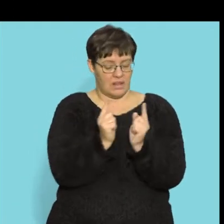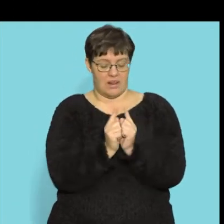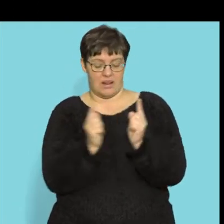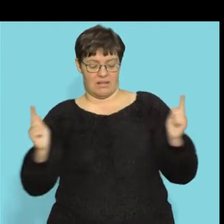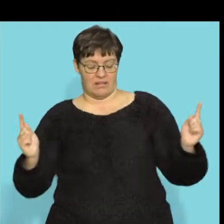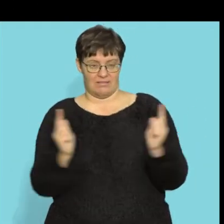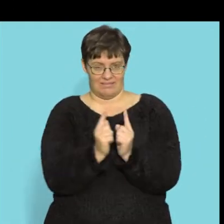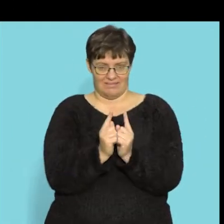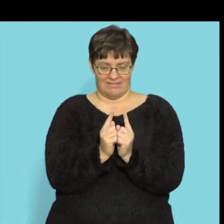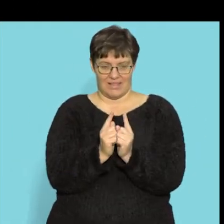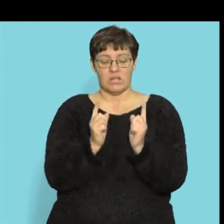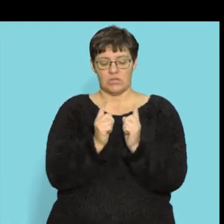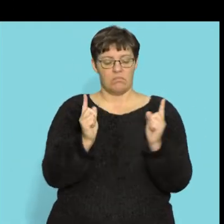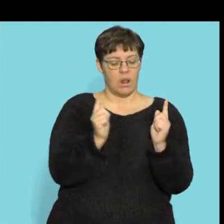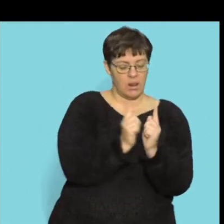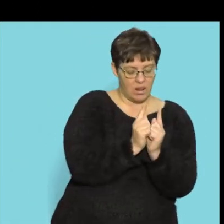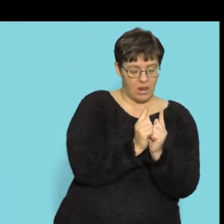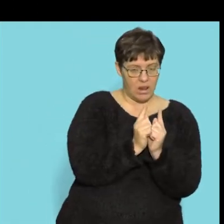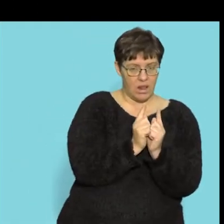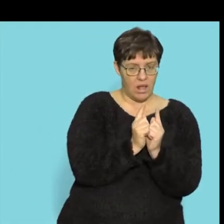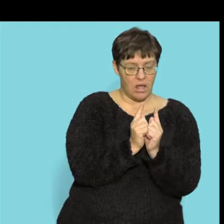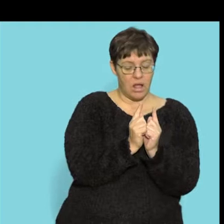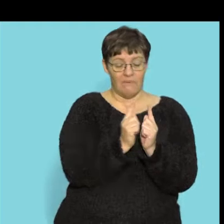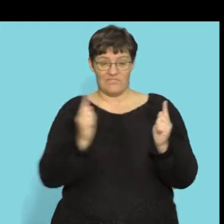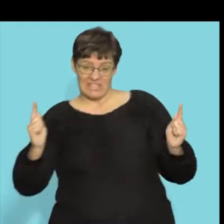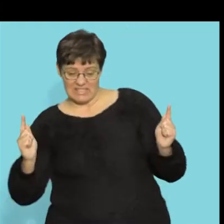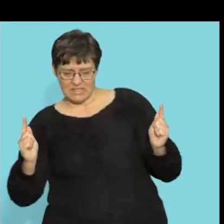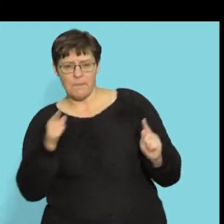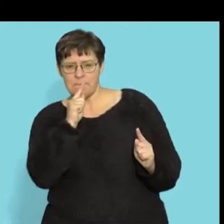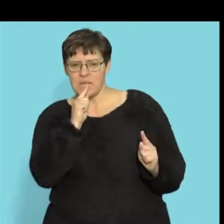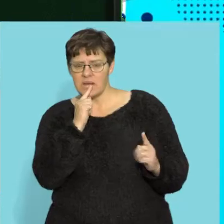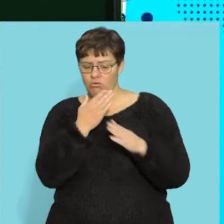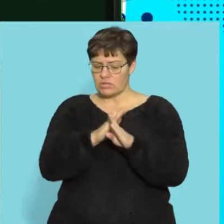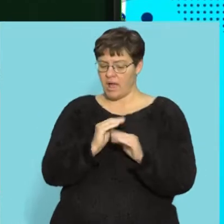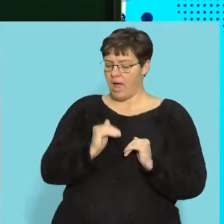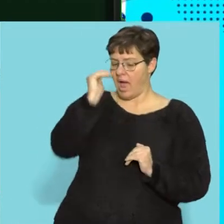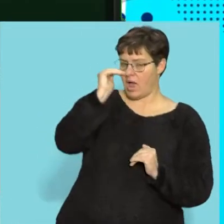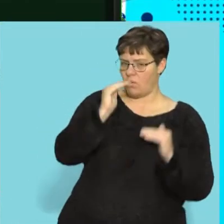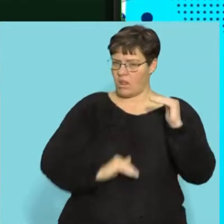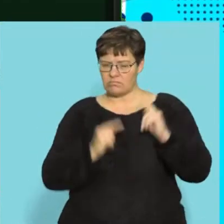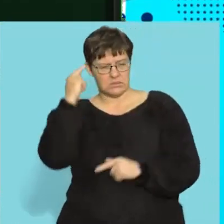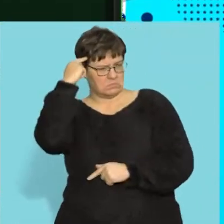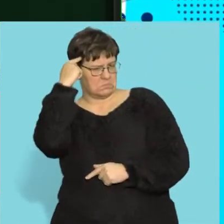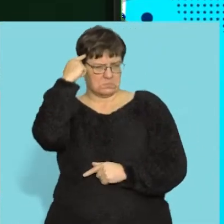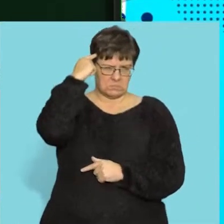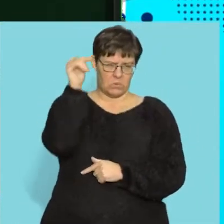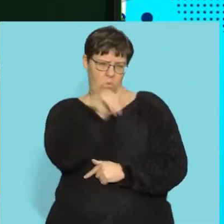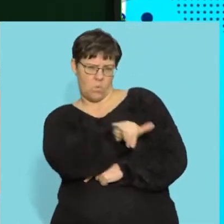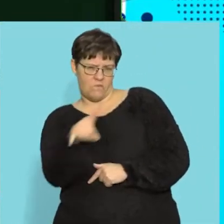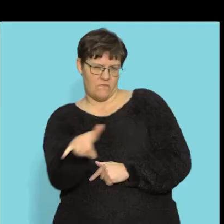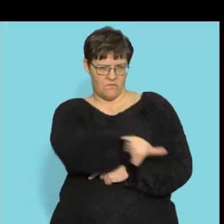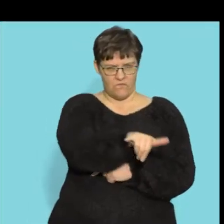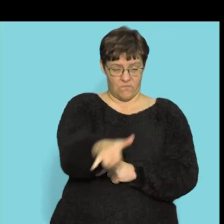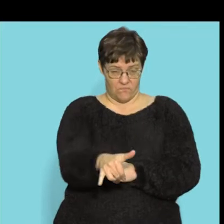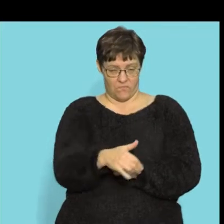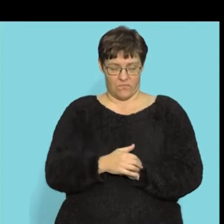to decide. So we want to think of this as a guess of some sort, right? So if, for argument's sake, we